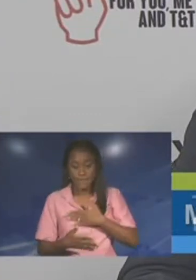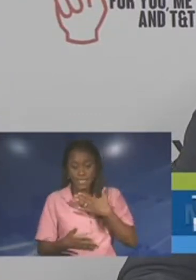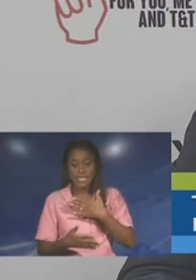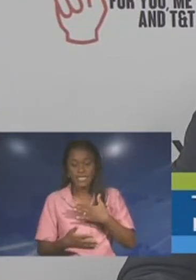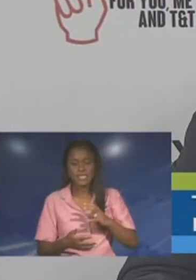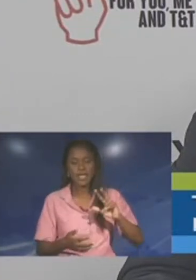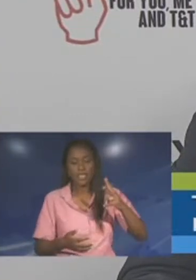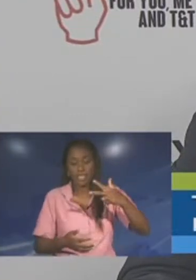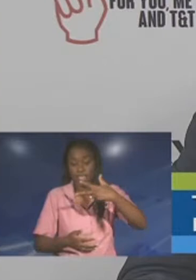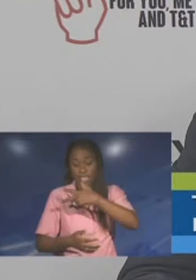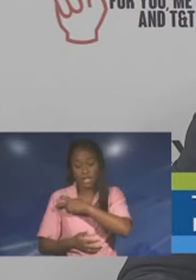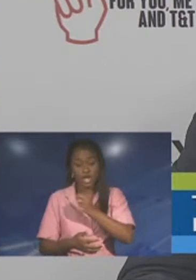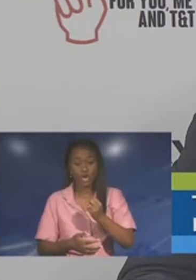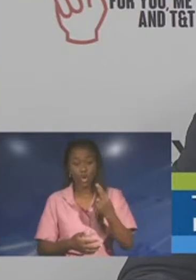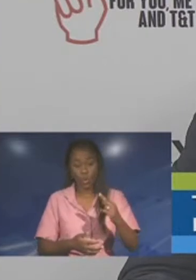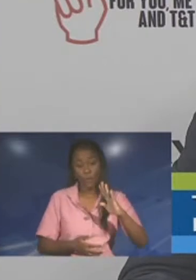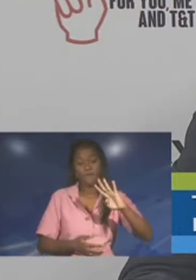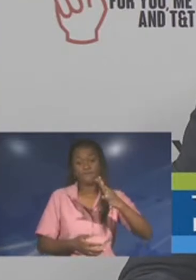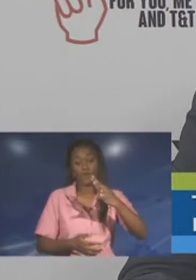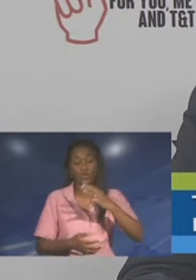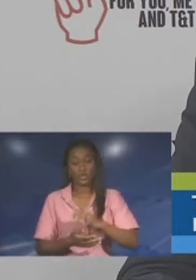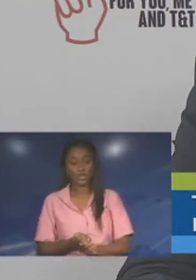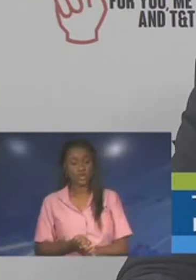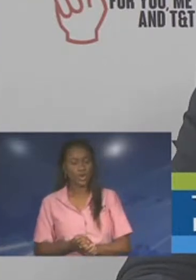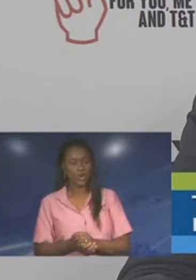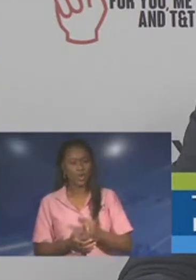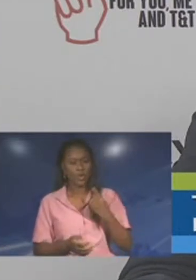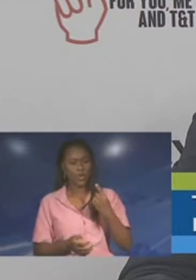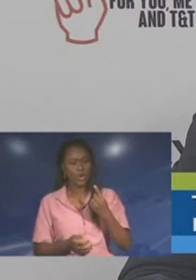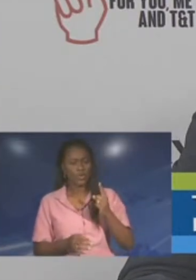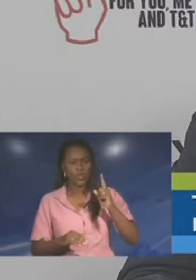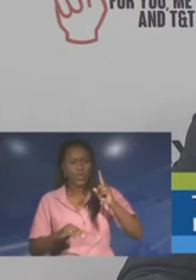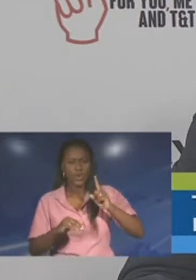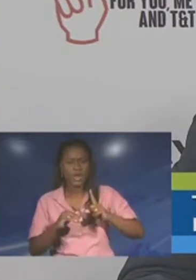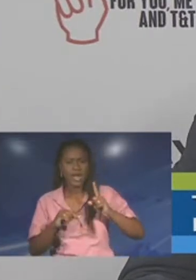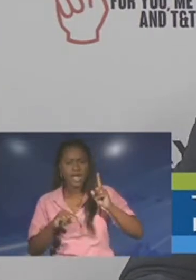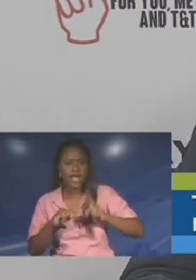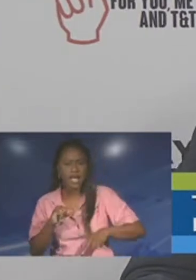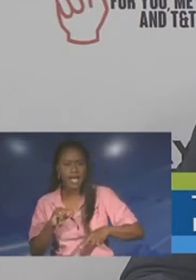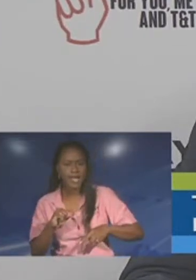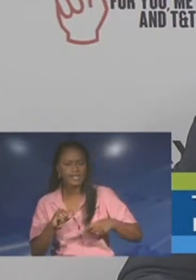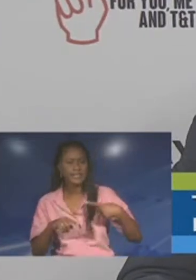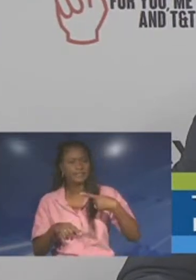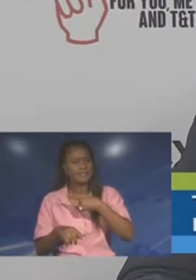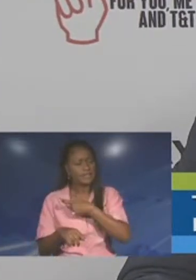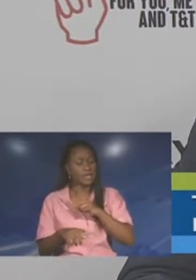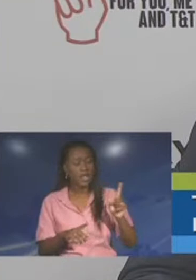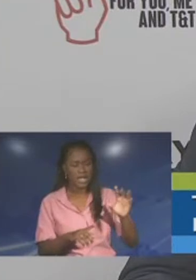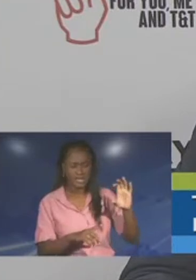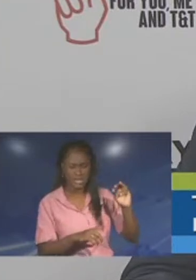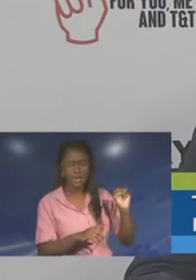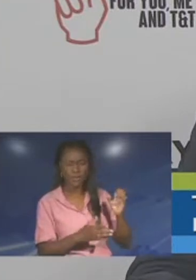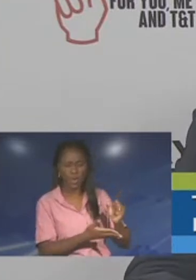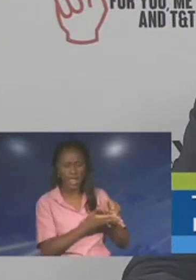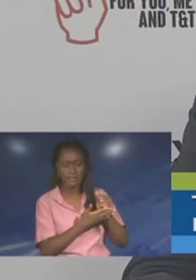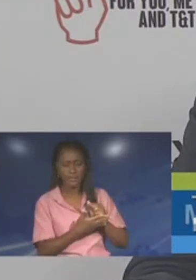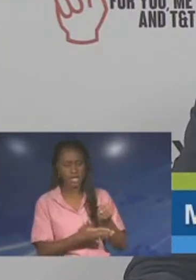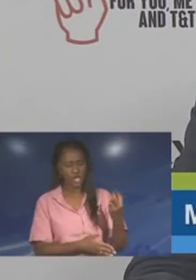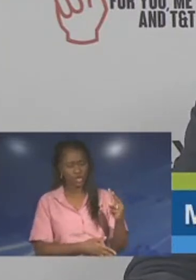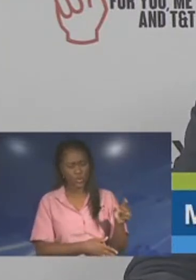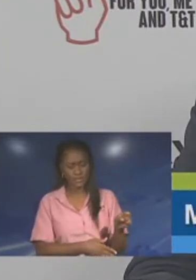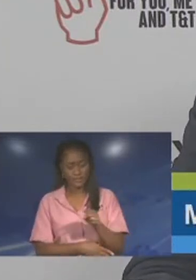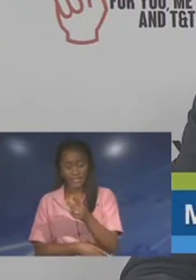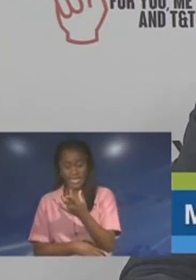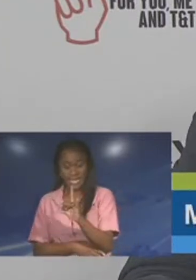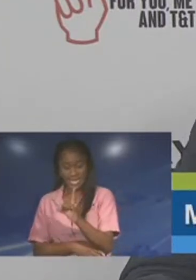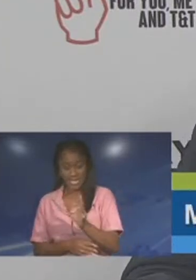boosted. The only population that cannot be boosted, and CMO, please correct me if I'm going off here, is that 12 to 18